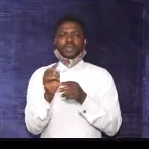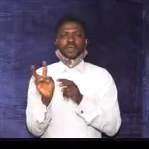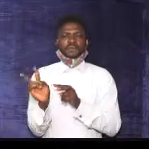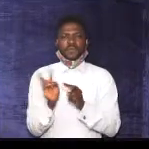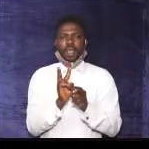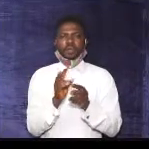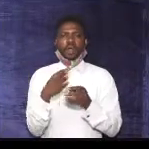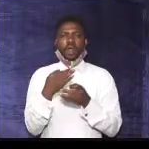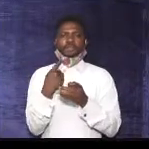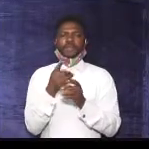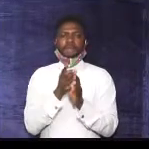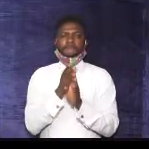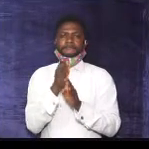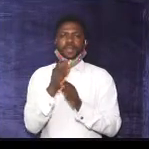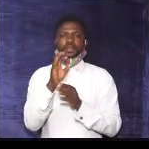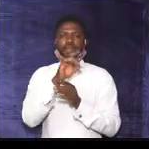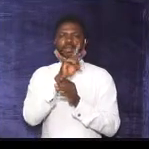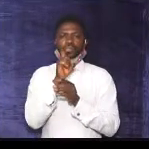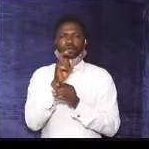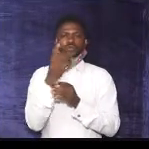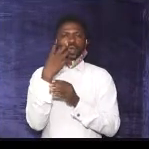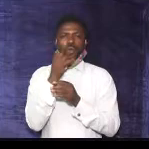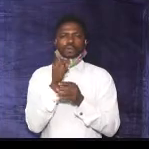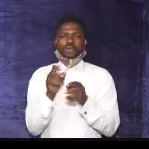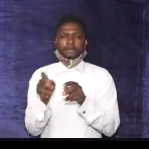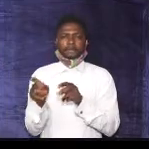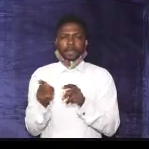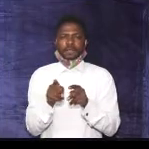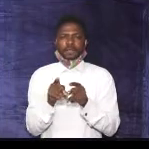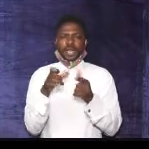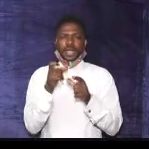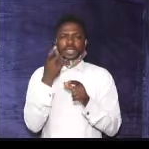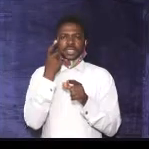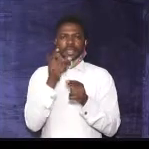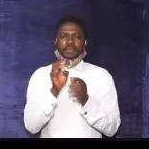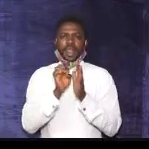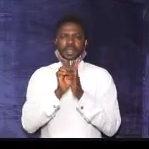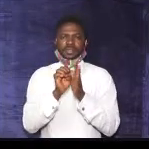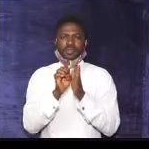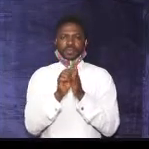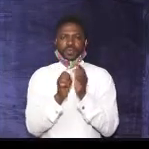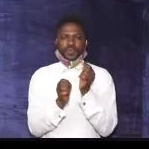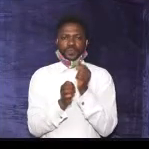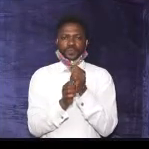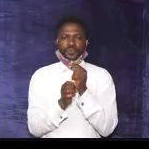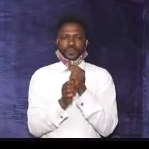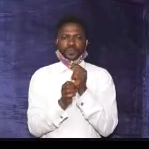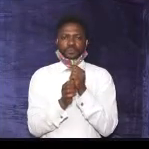verb or action of the main clause was performed. Let's have examples.